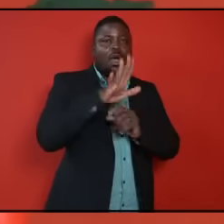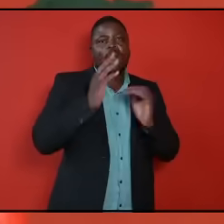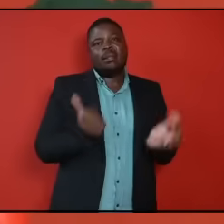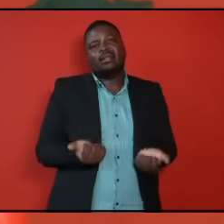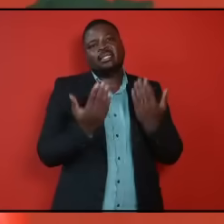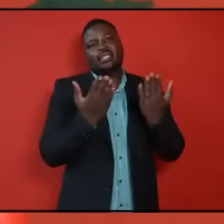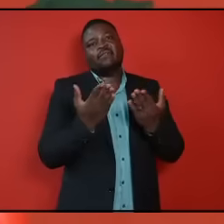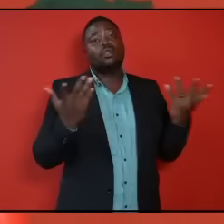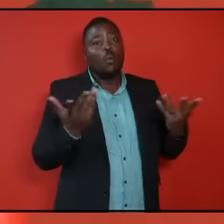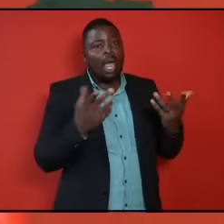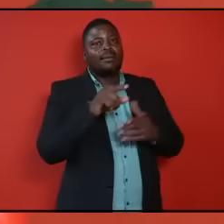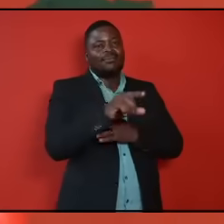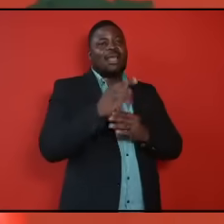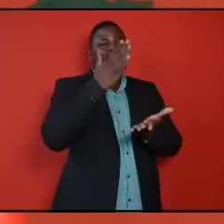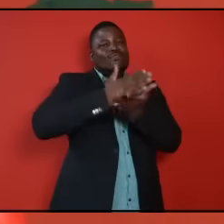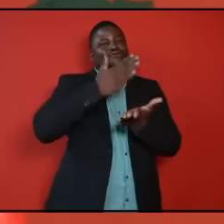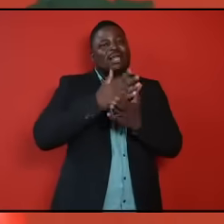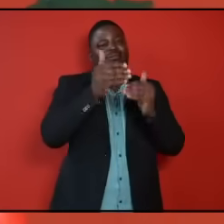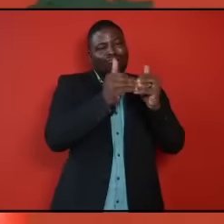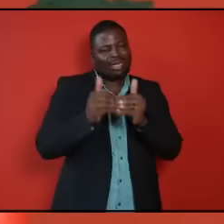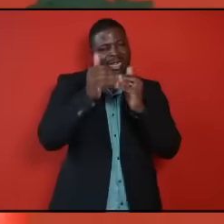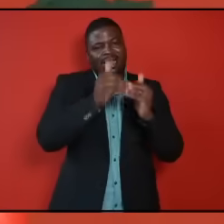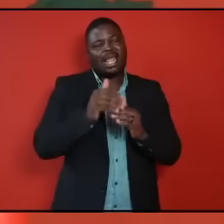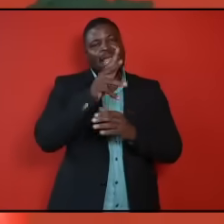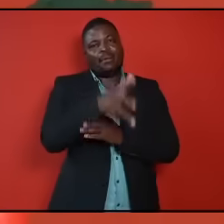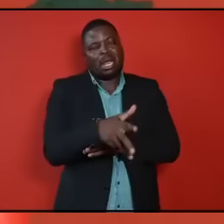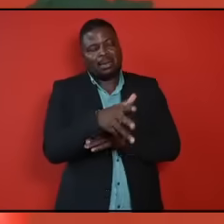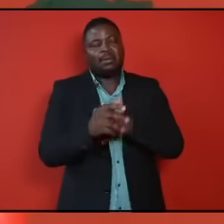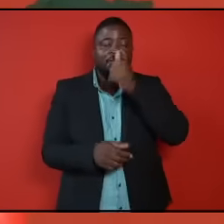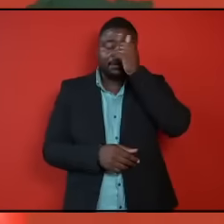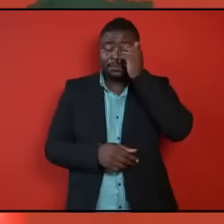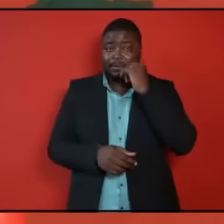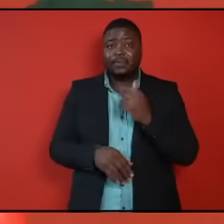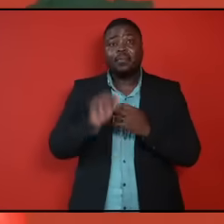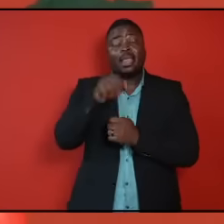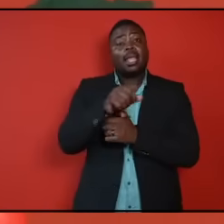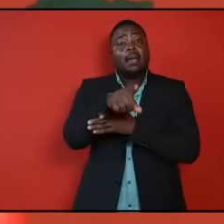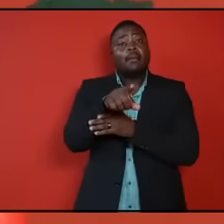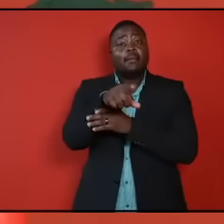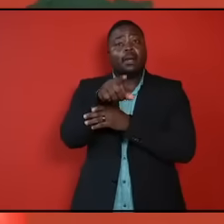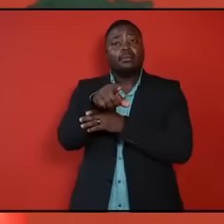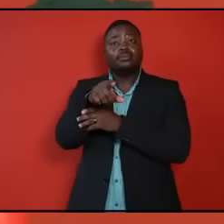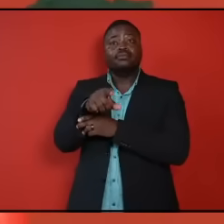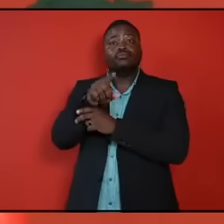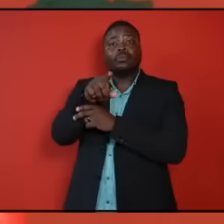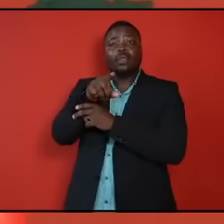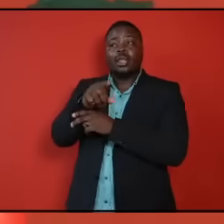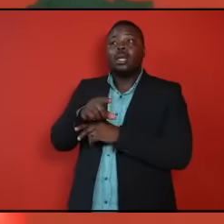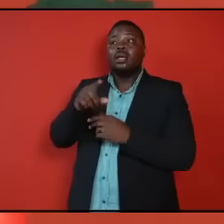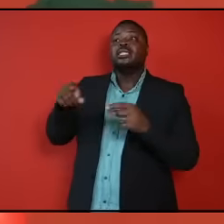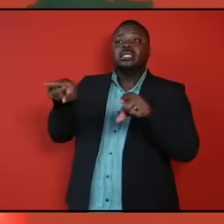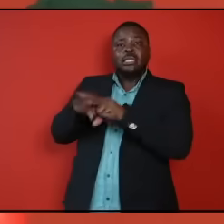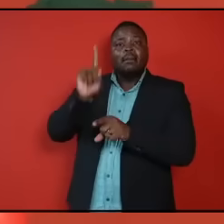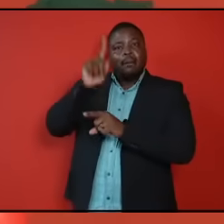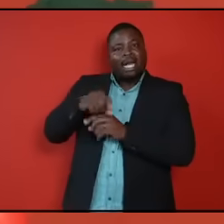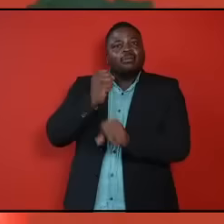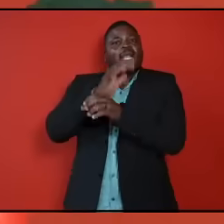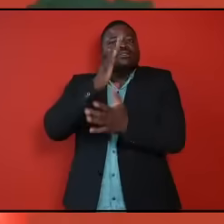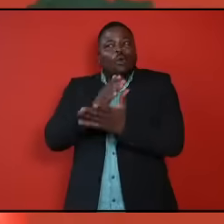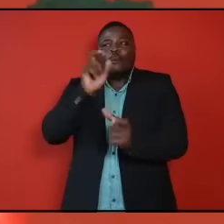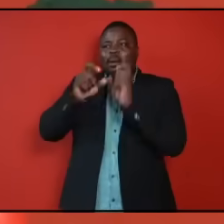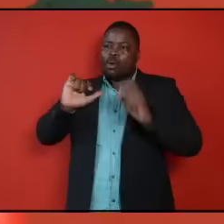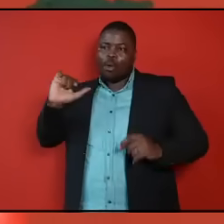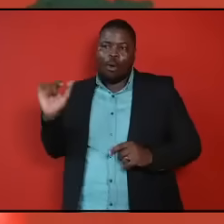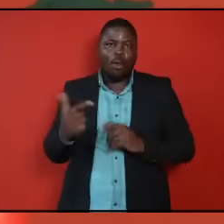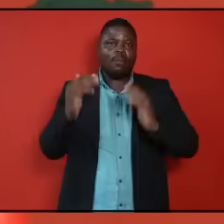critique of National Treasury's fiscal framework was noted, especially the equitable share model, which